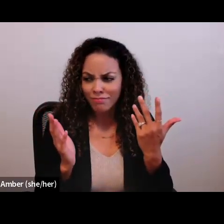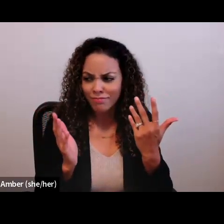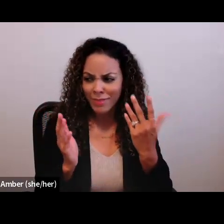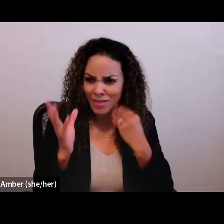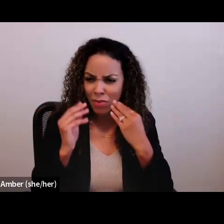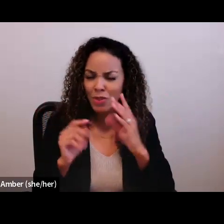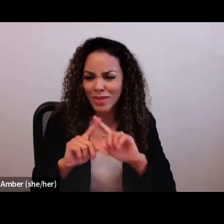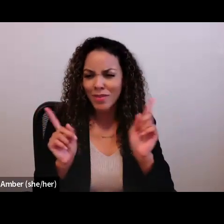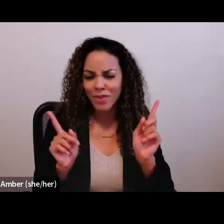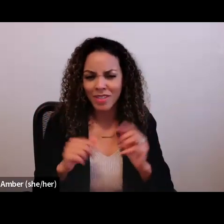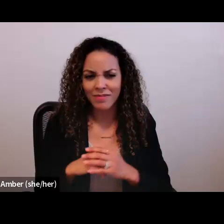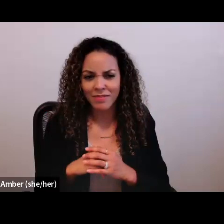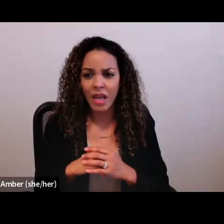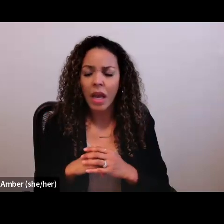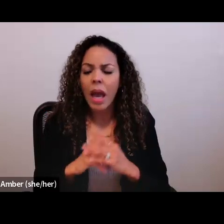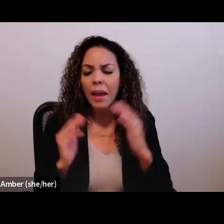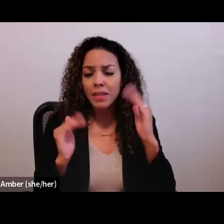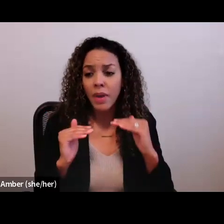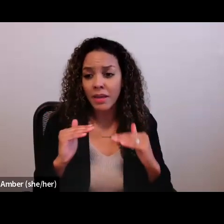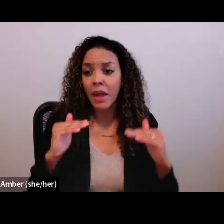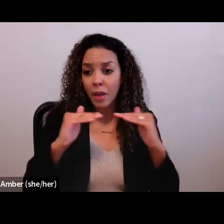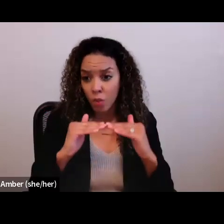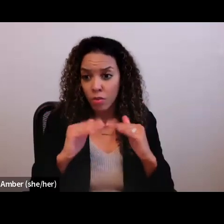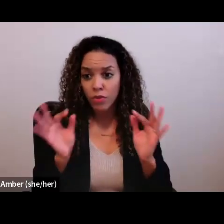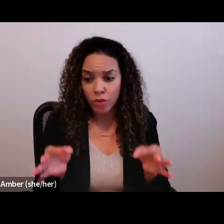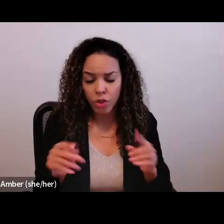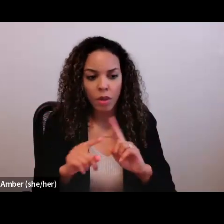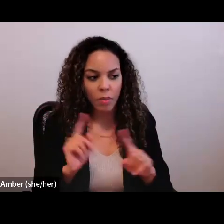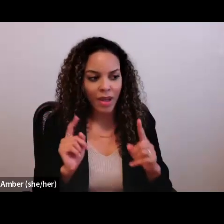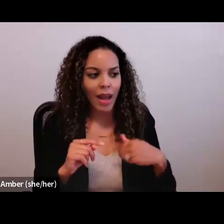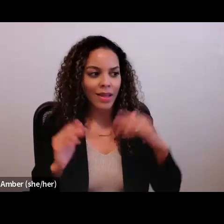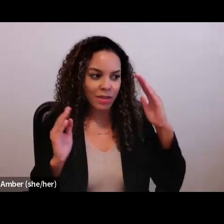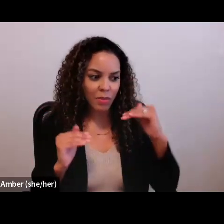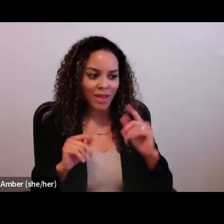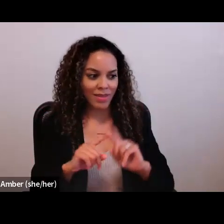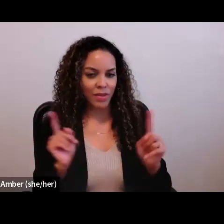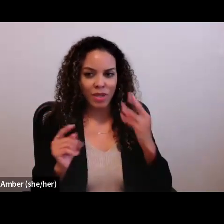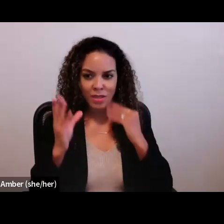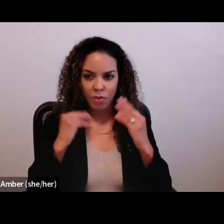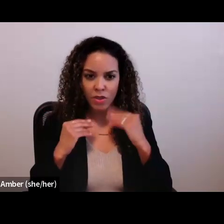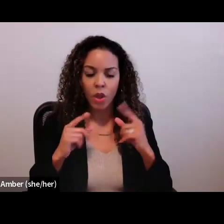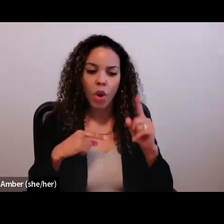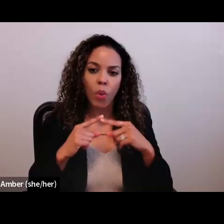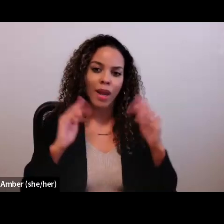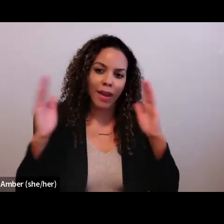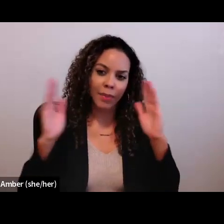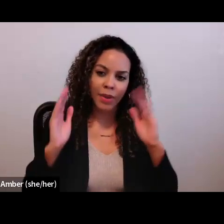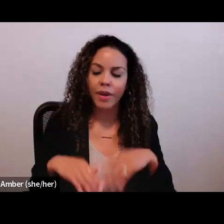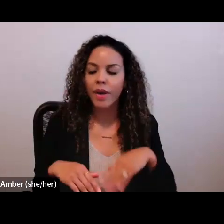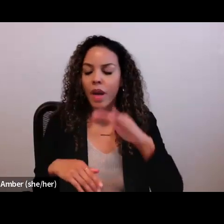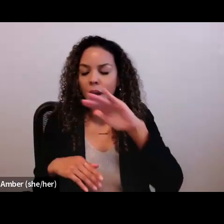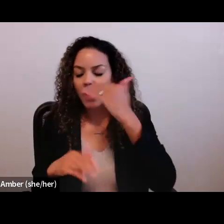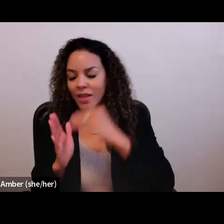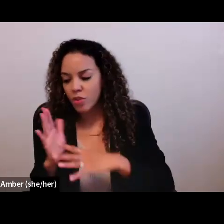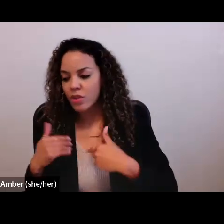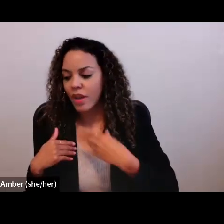right? I expect for them to be equitable, but I expect for them to be different. And so when I'm comparing and I say Black students have higher perceptions of school climate than